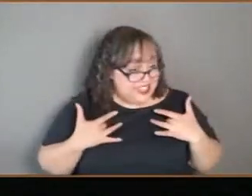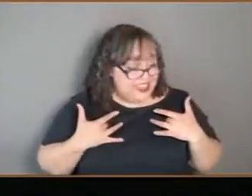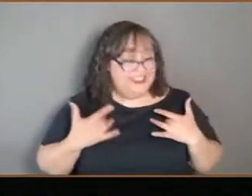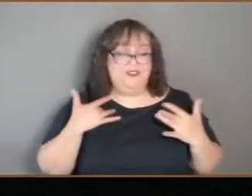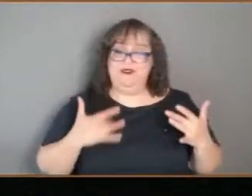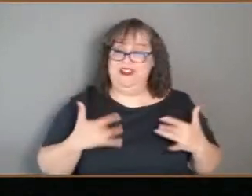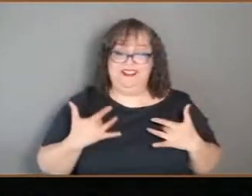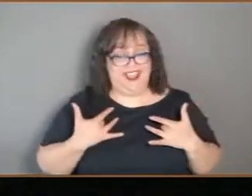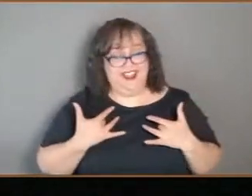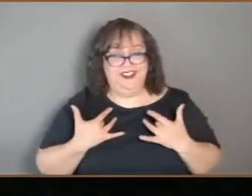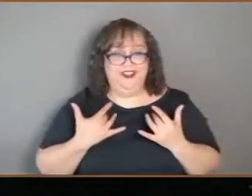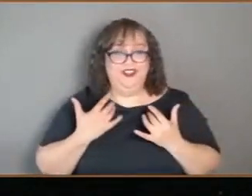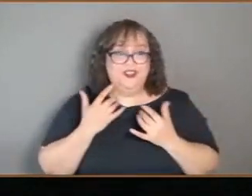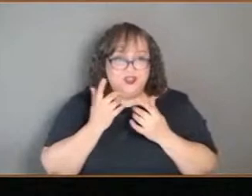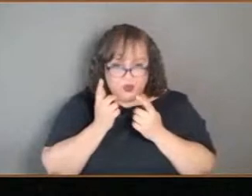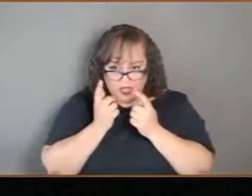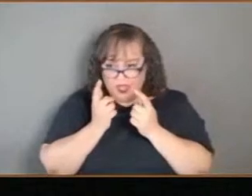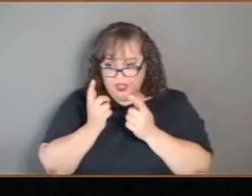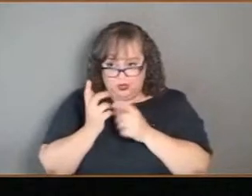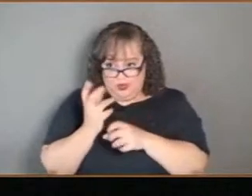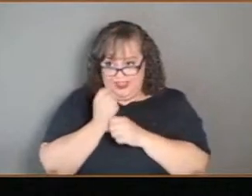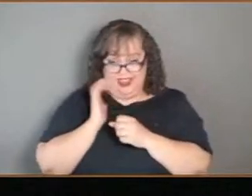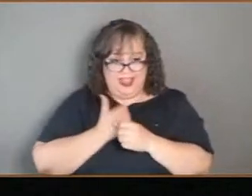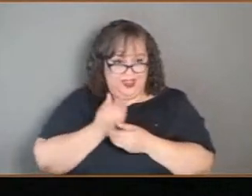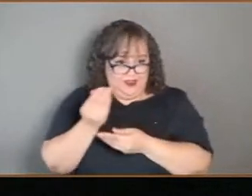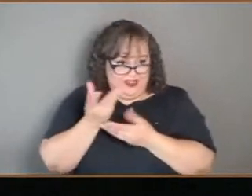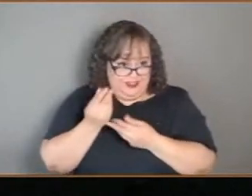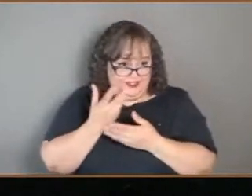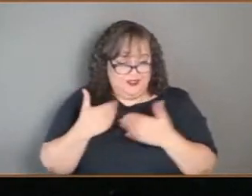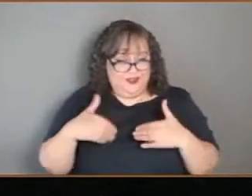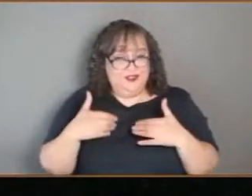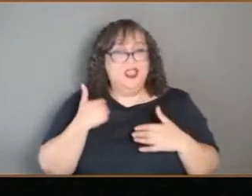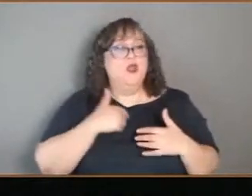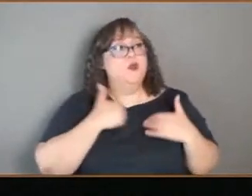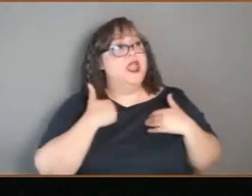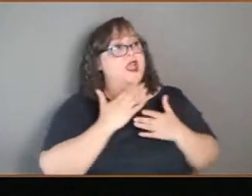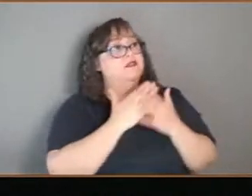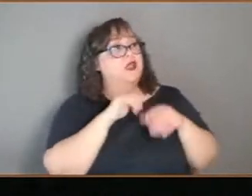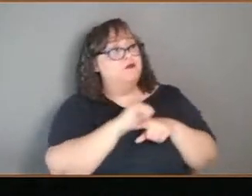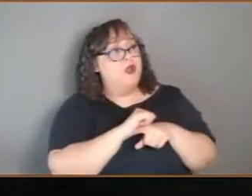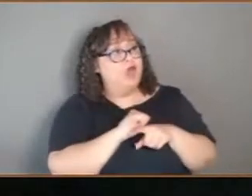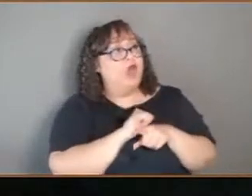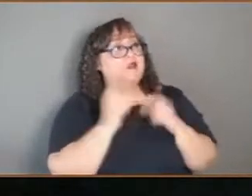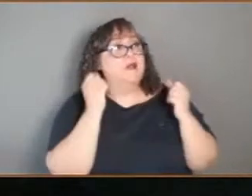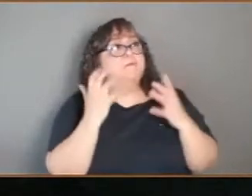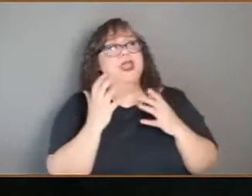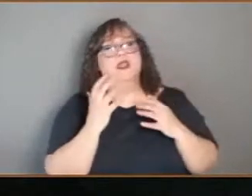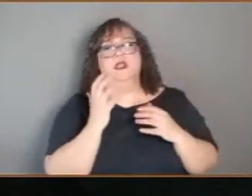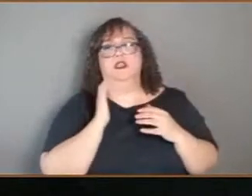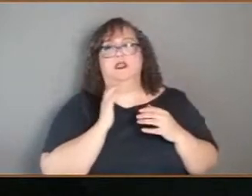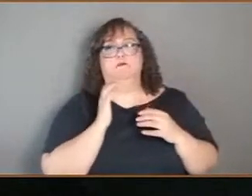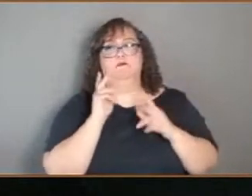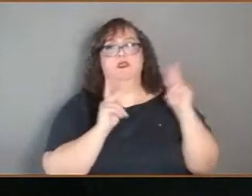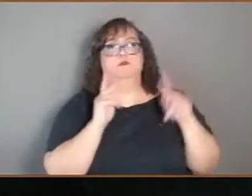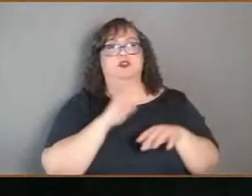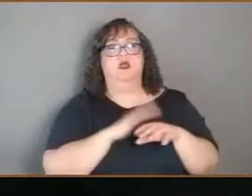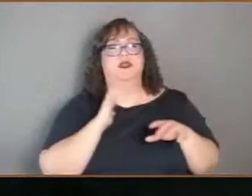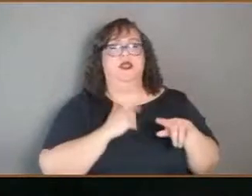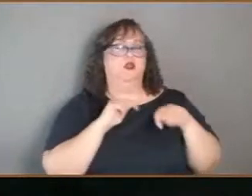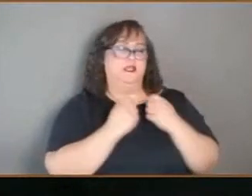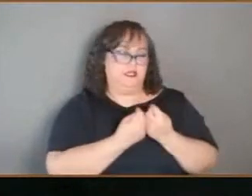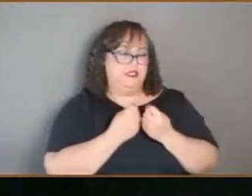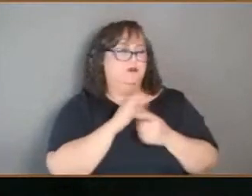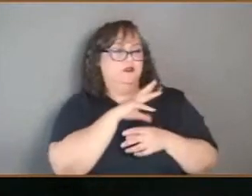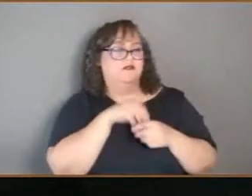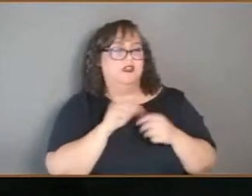get that initial data back. Great. And we have some practice. So there's a lot of the team that were involved in New Horizons flew past Pluto and Arrokoth.